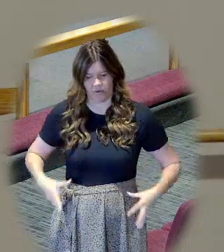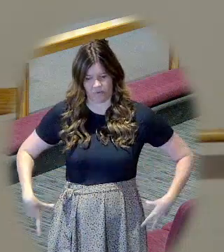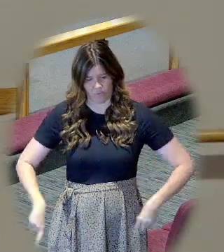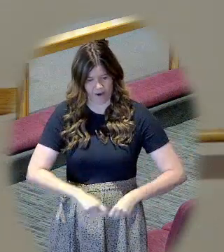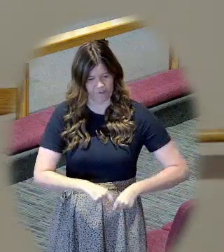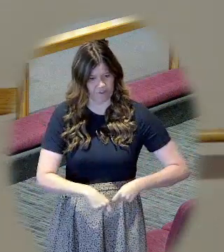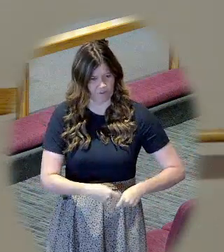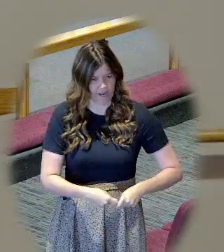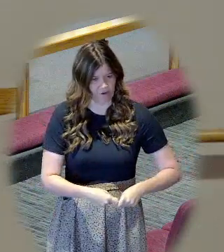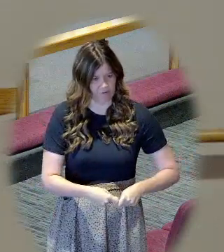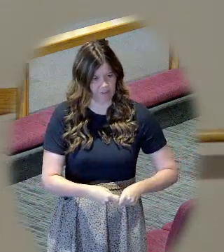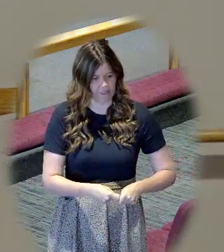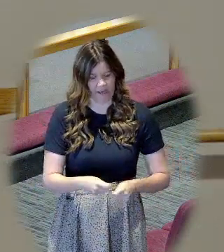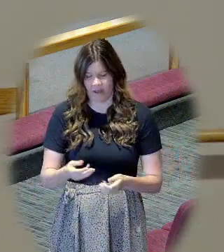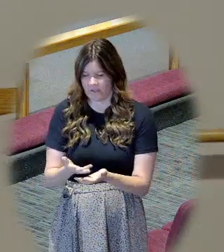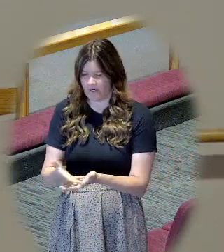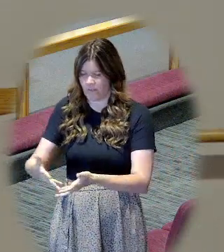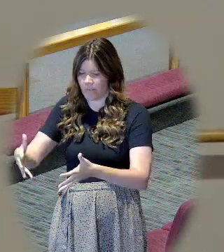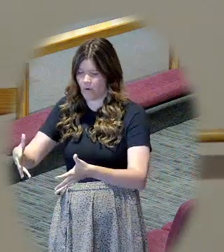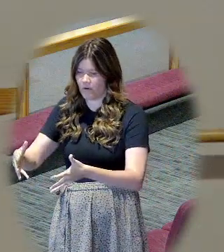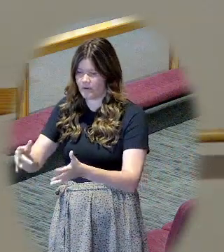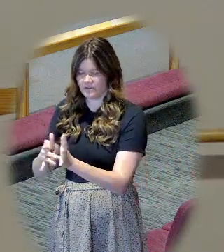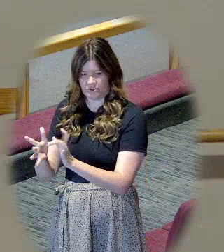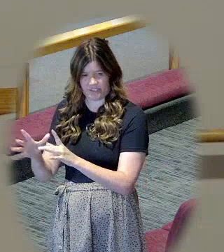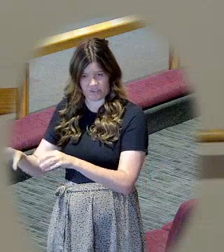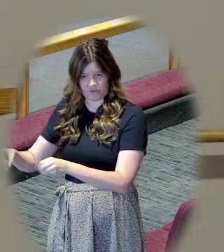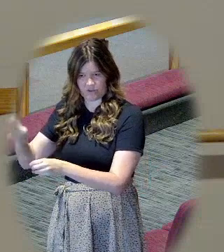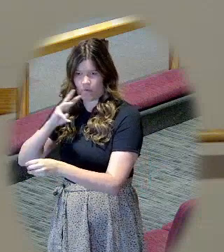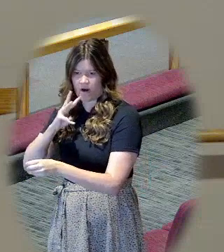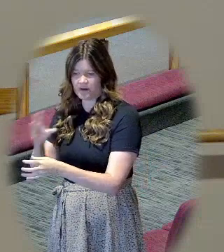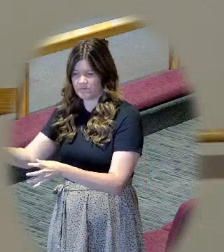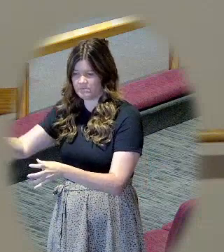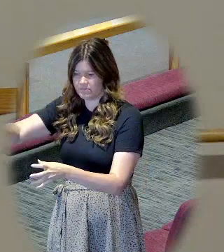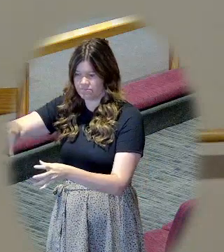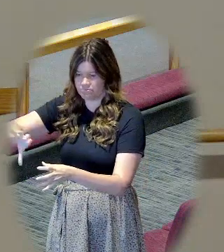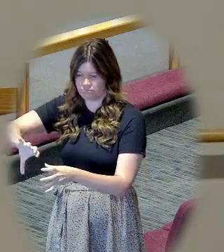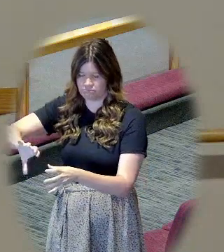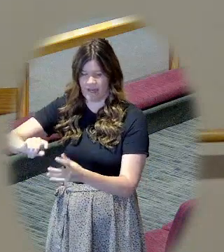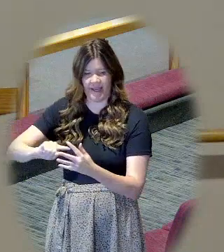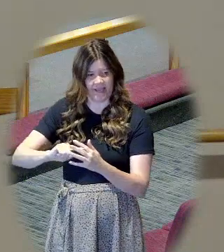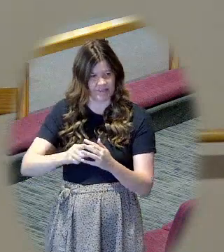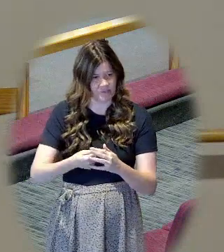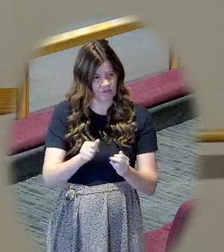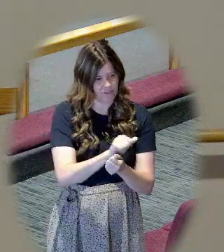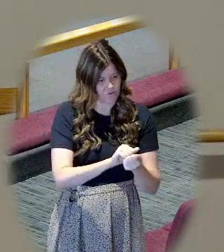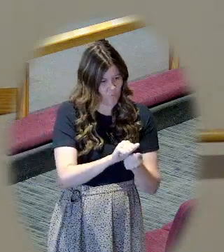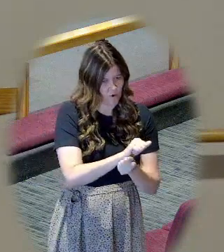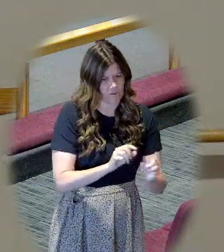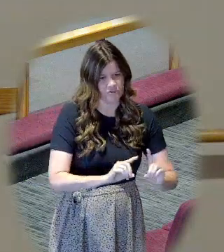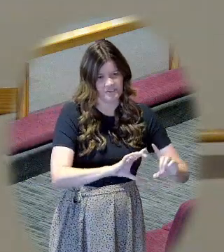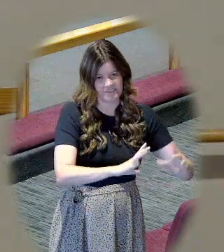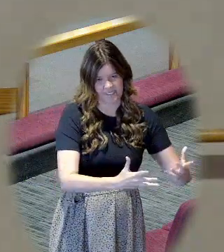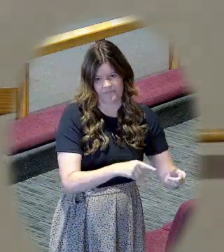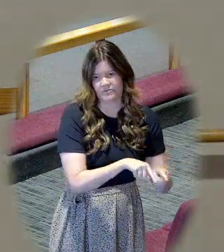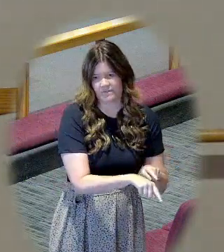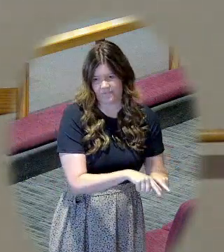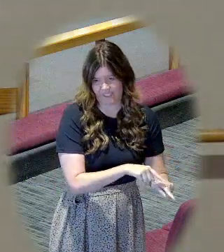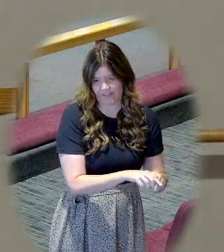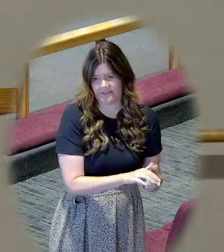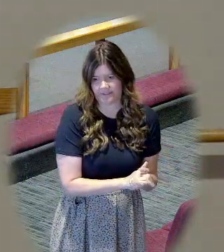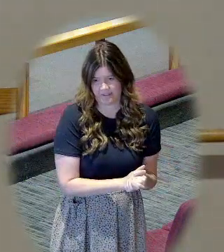some water in a bowl or a basin, and then he began to wash his disciples' feet,